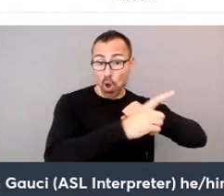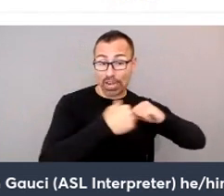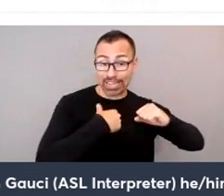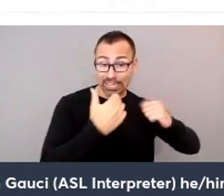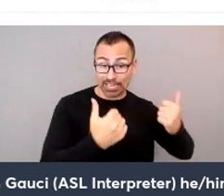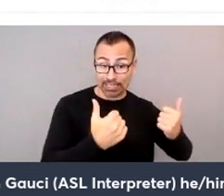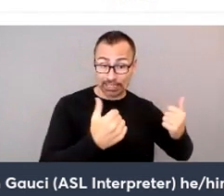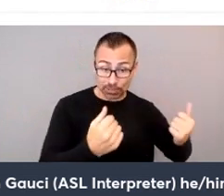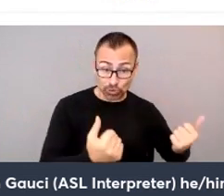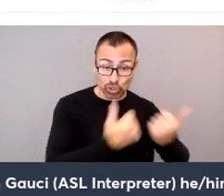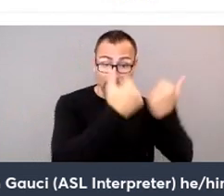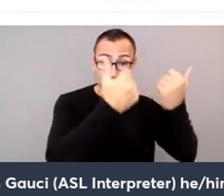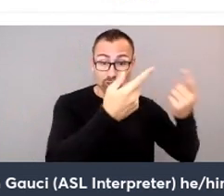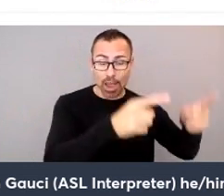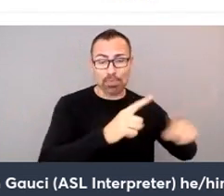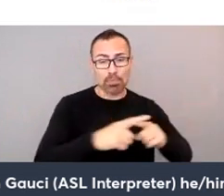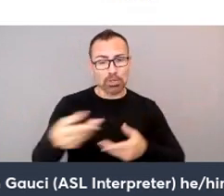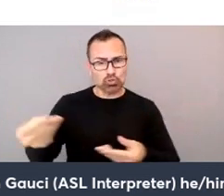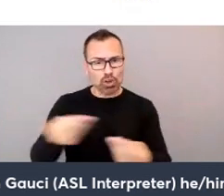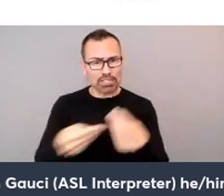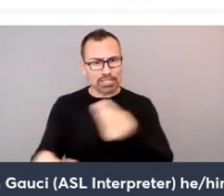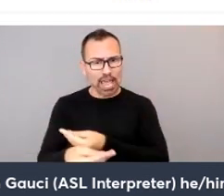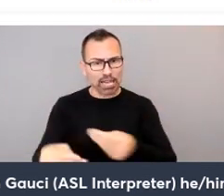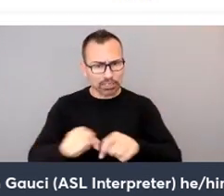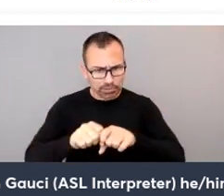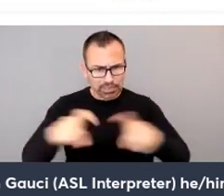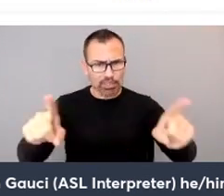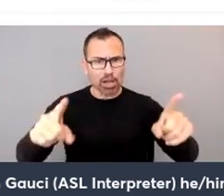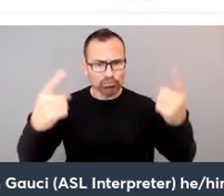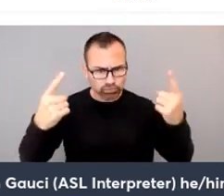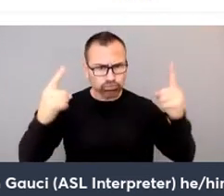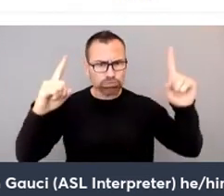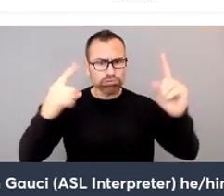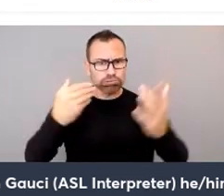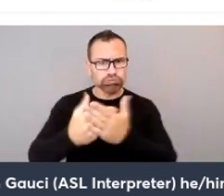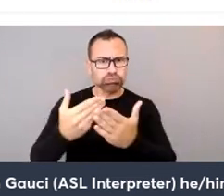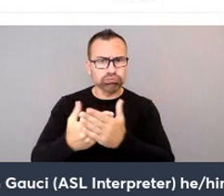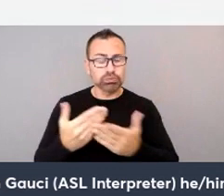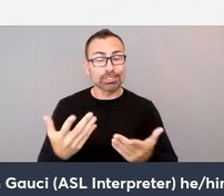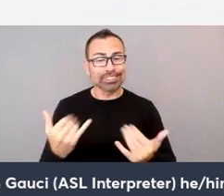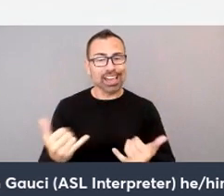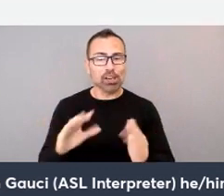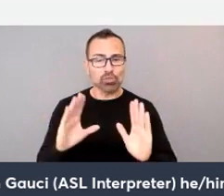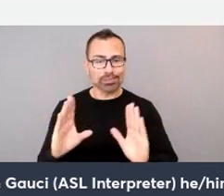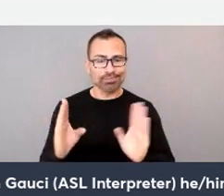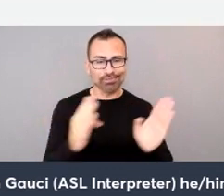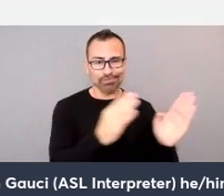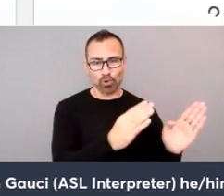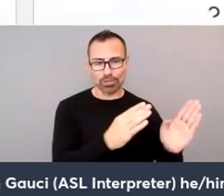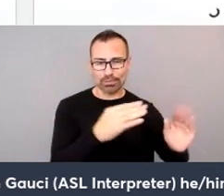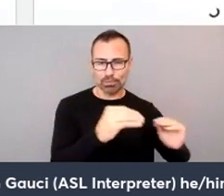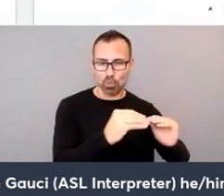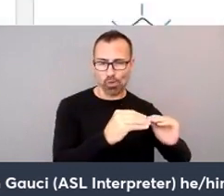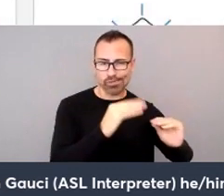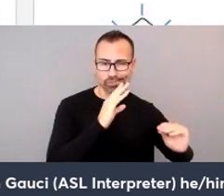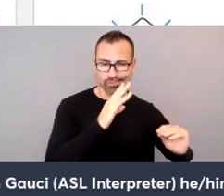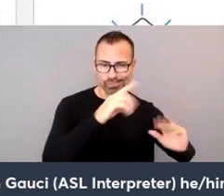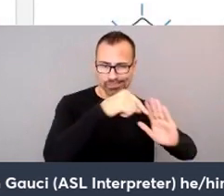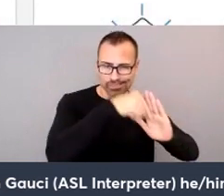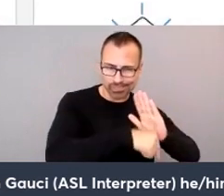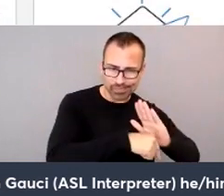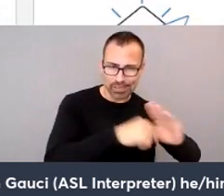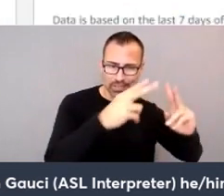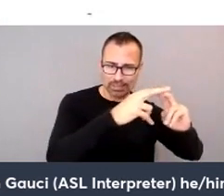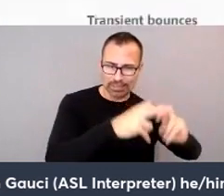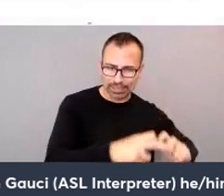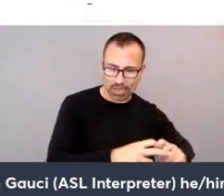transactional operations are doing wonderfully. This, again, helps you focus, and we give you additional levels of detail within each individual sending address.